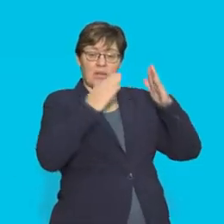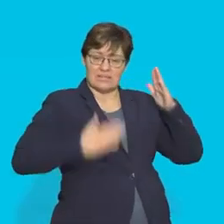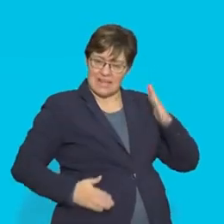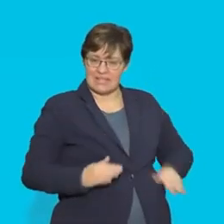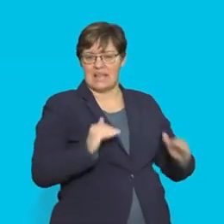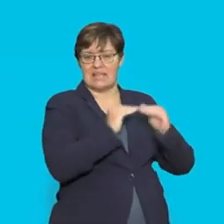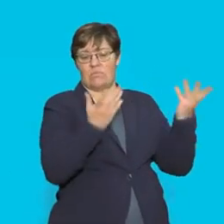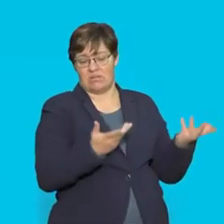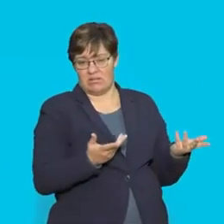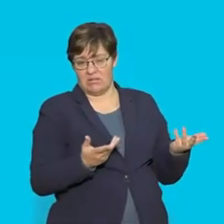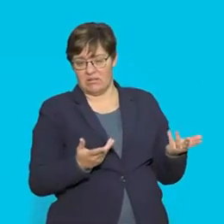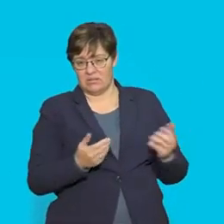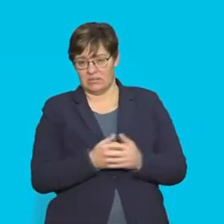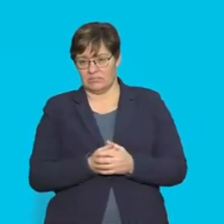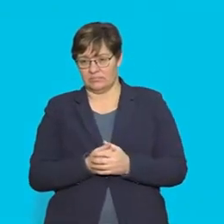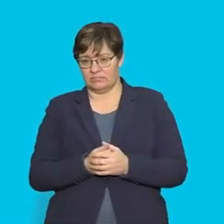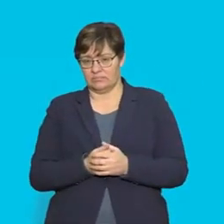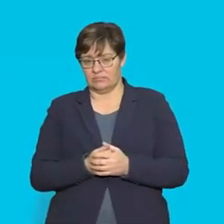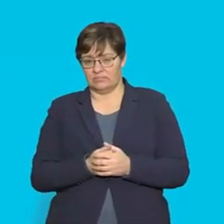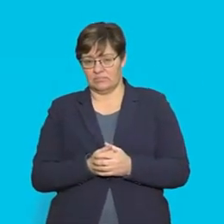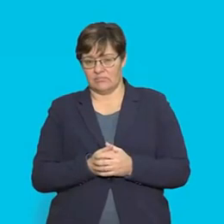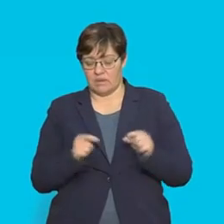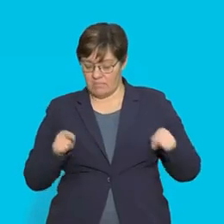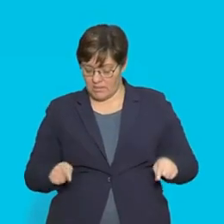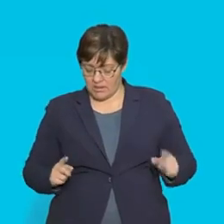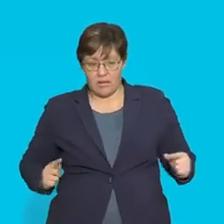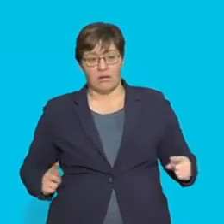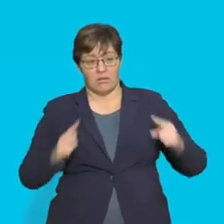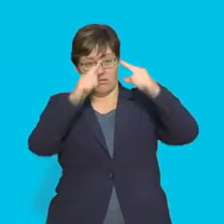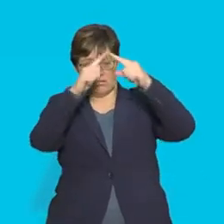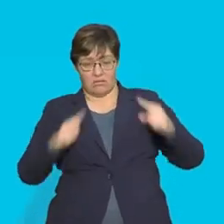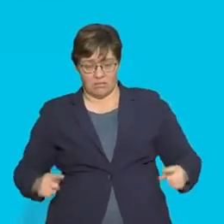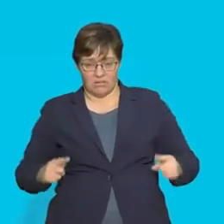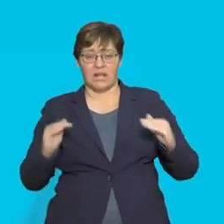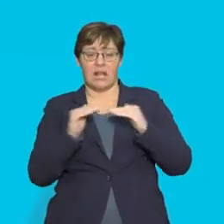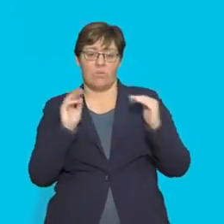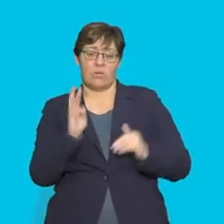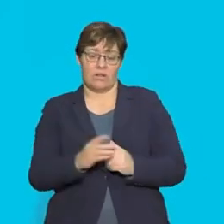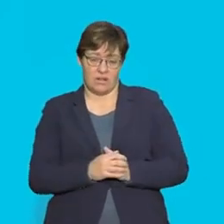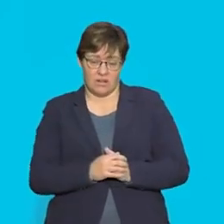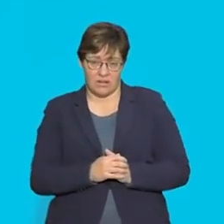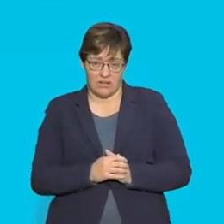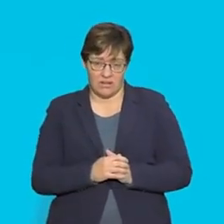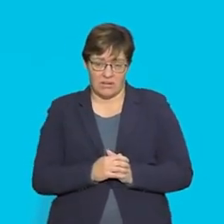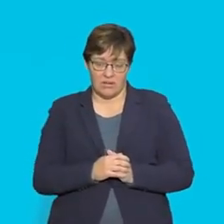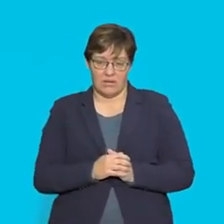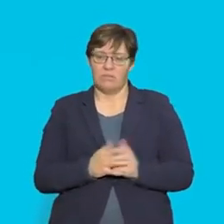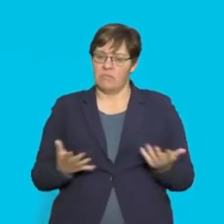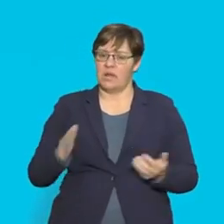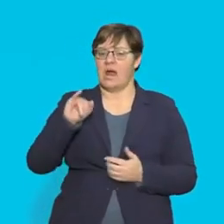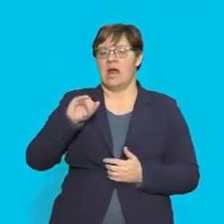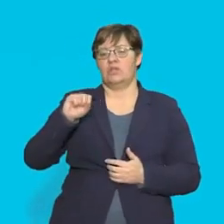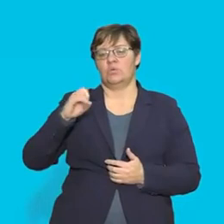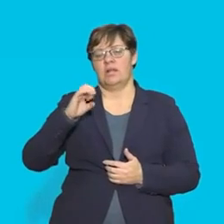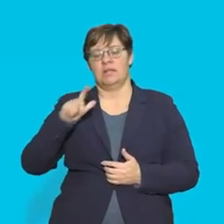are equal, the conclusion will be the sides opposite. Those angles will also be equal. And then it still